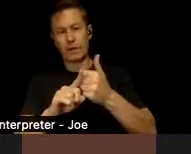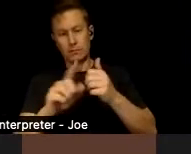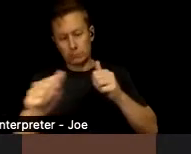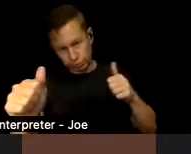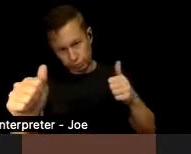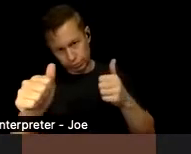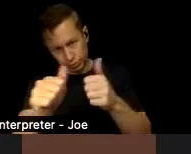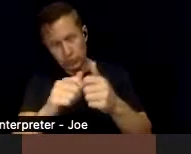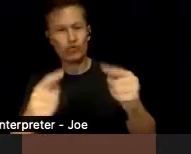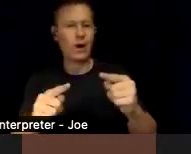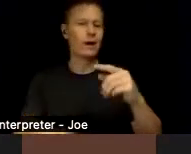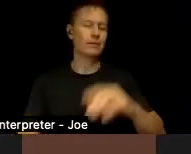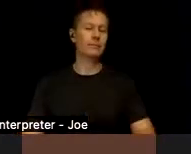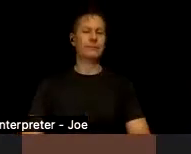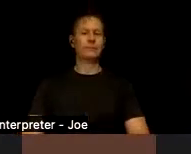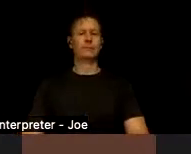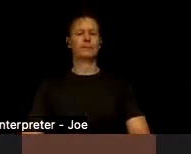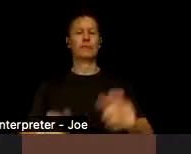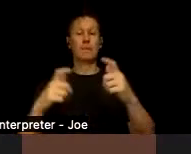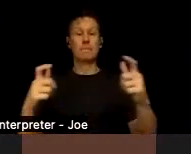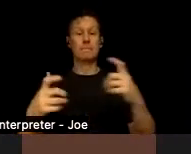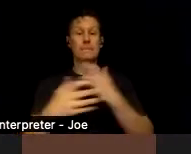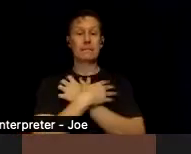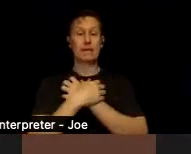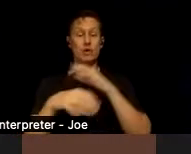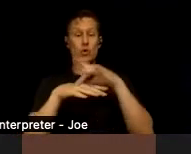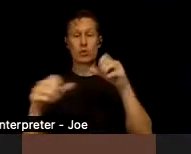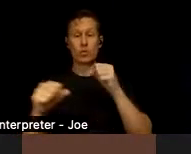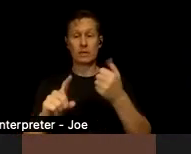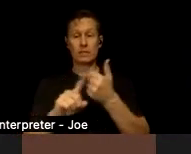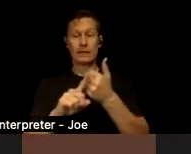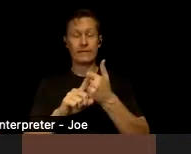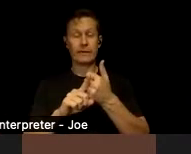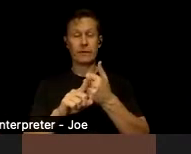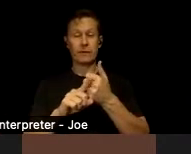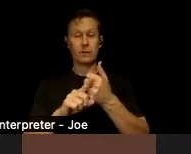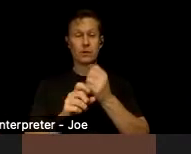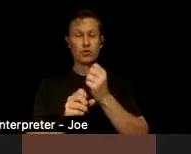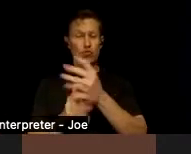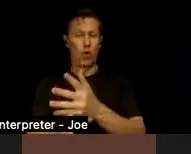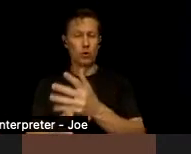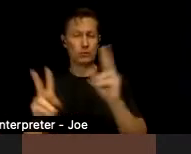problem. The Big Bear earthquake caused us some issues in that